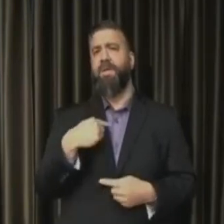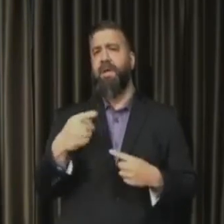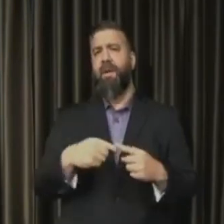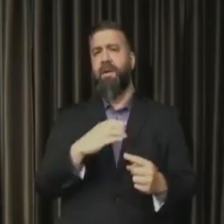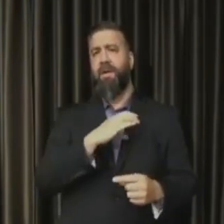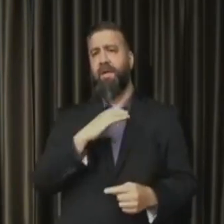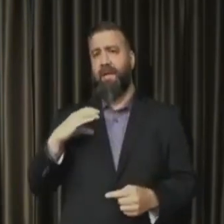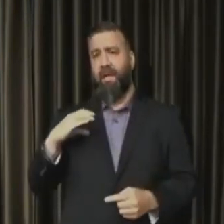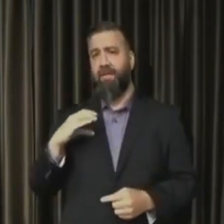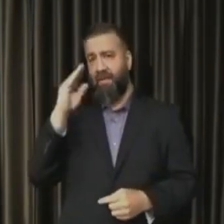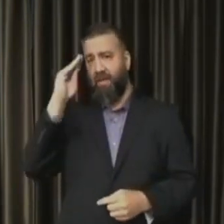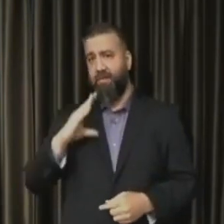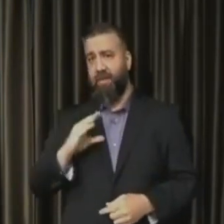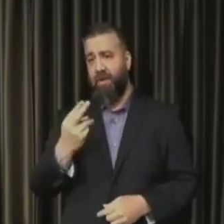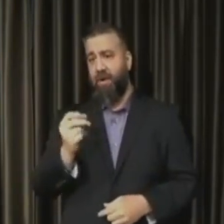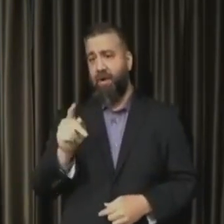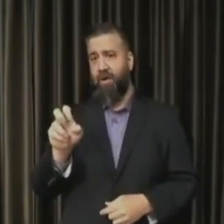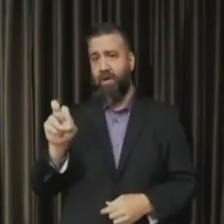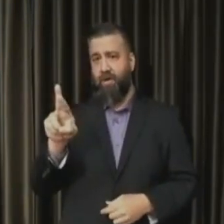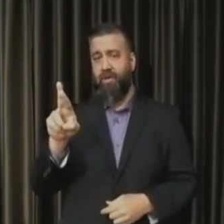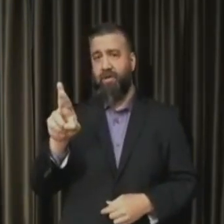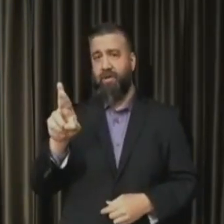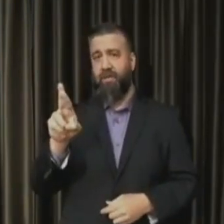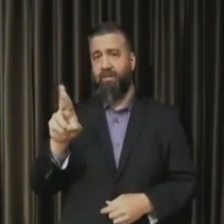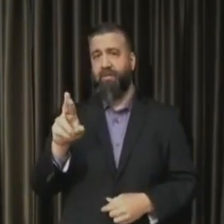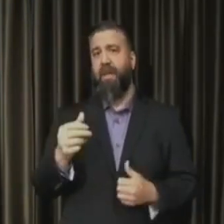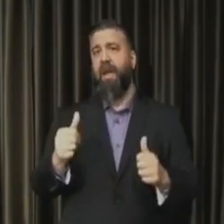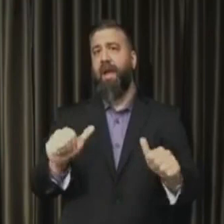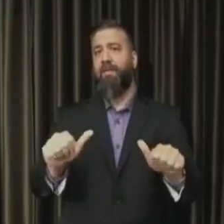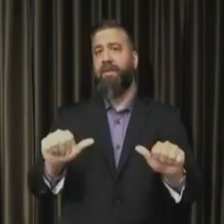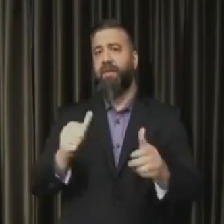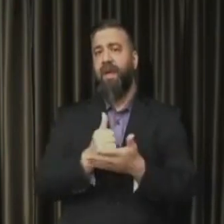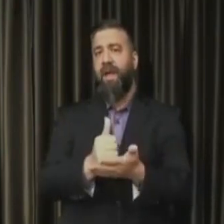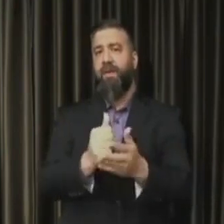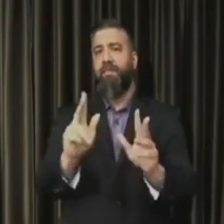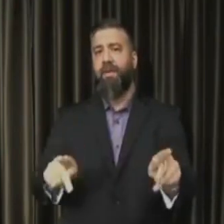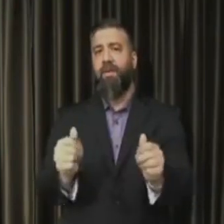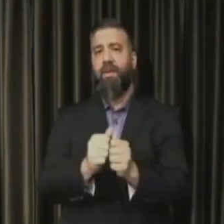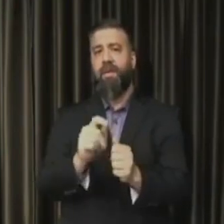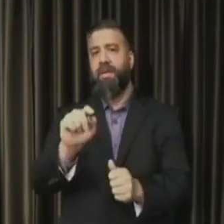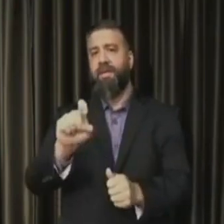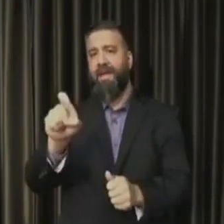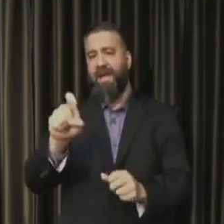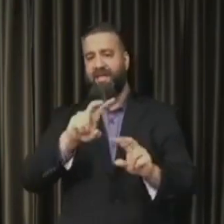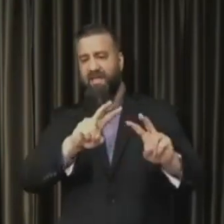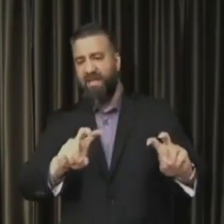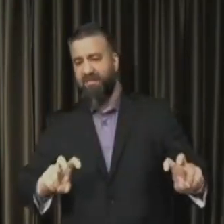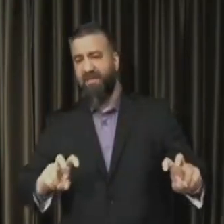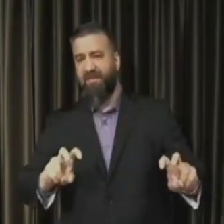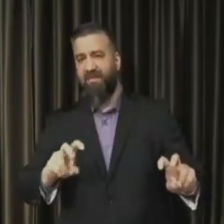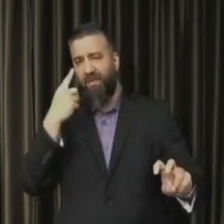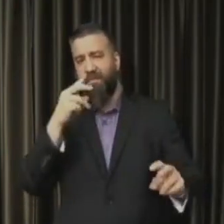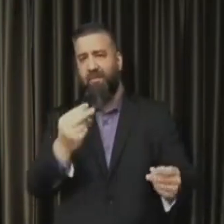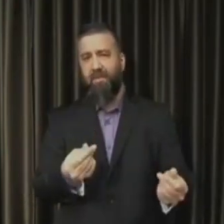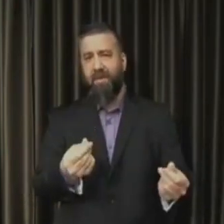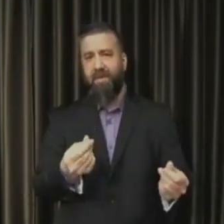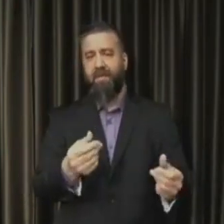Councilman Carter's efforts to help people with their tax assessments and tax assessment